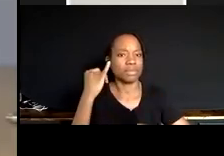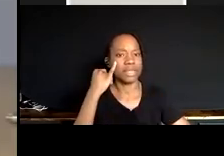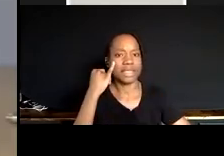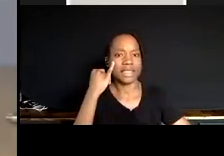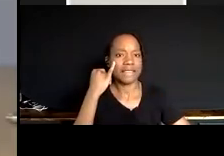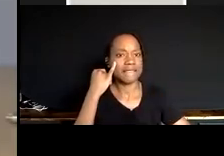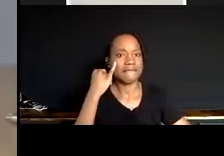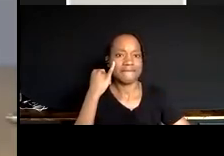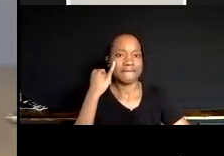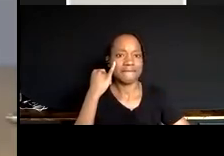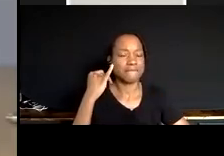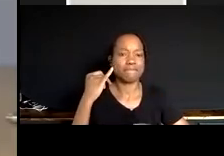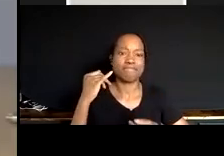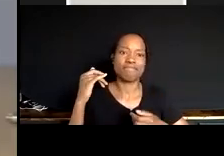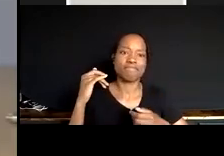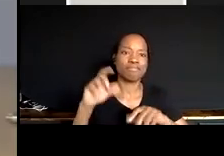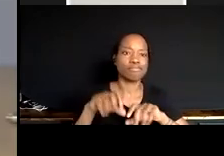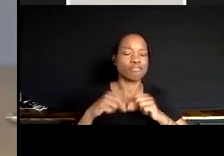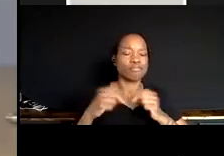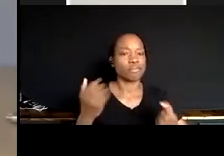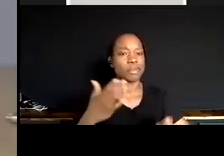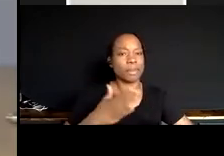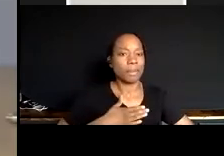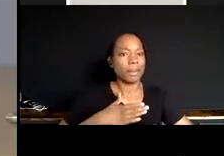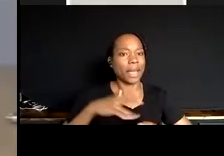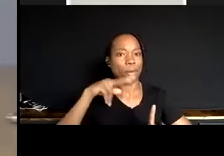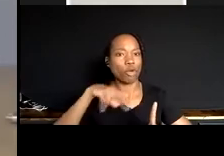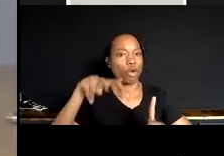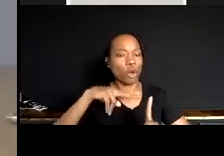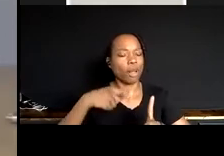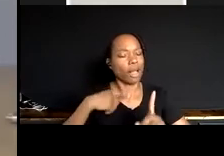parole violated, I was still gonna have to. I was gonna take her to the hospital.